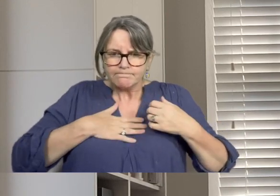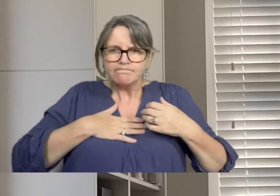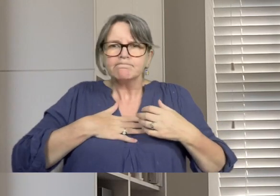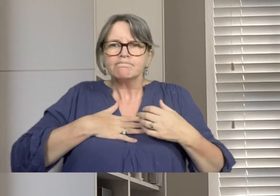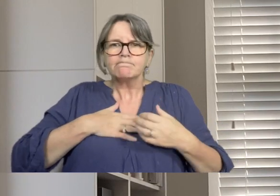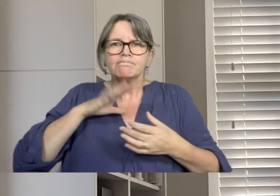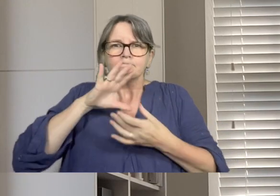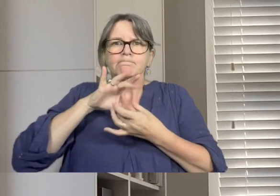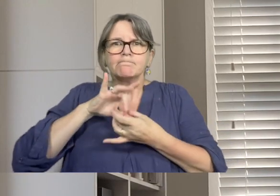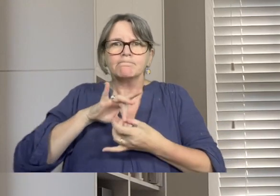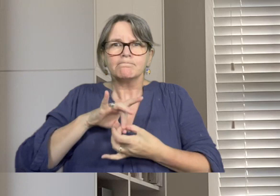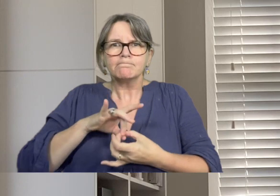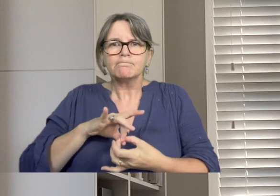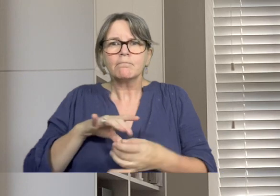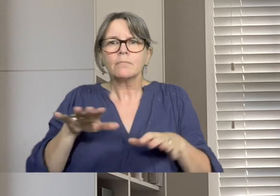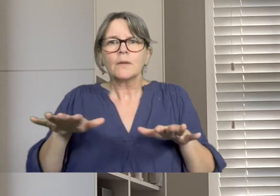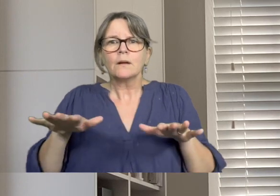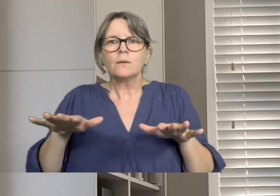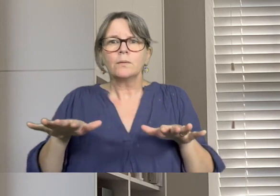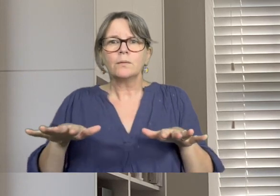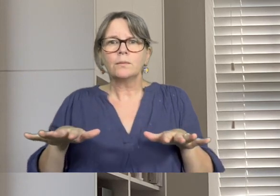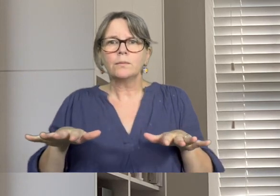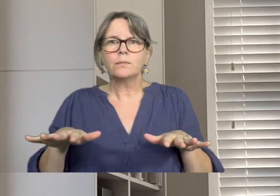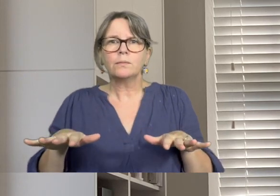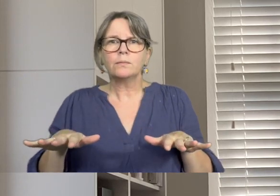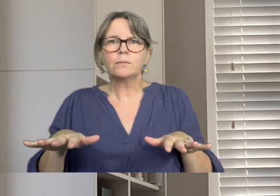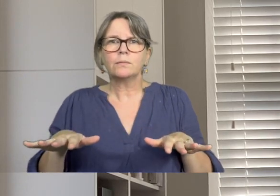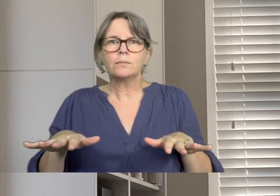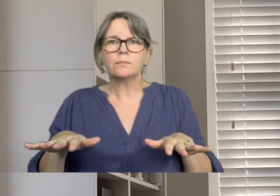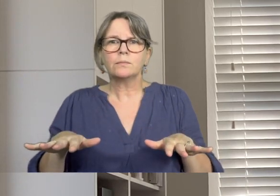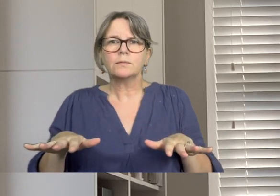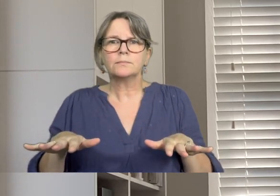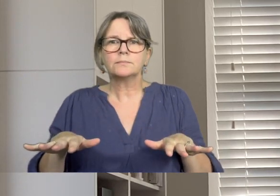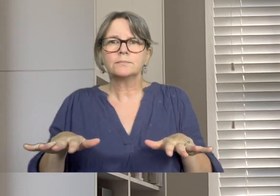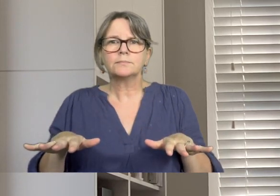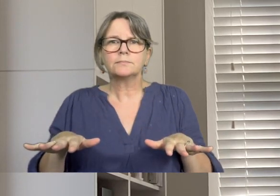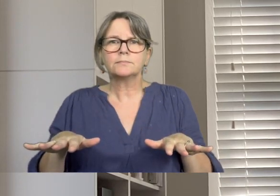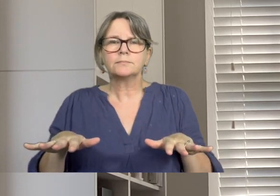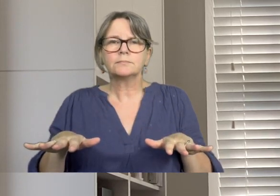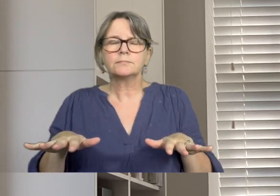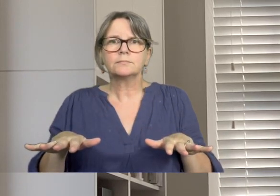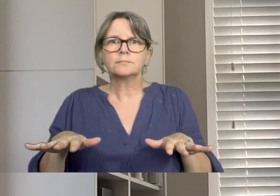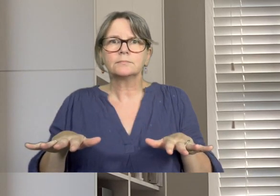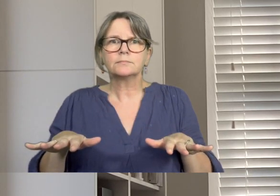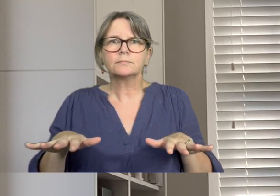space to settle and fall heavy.